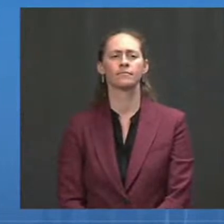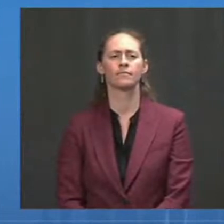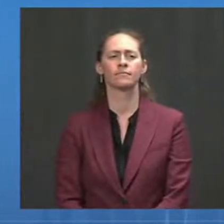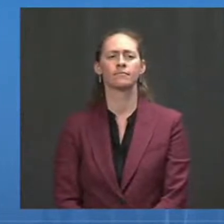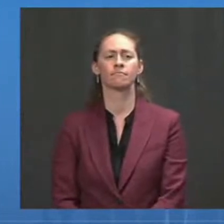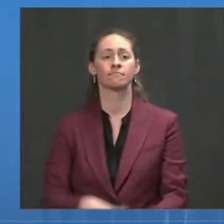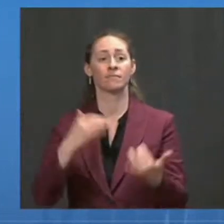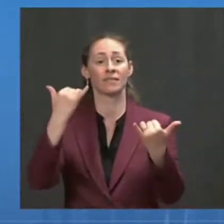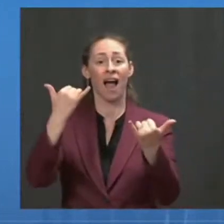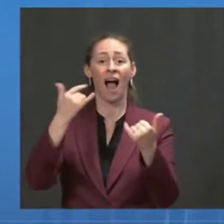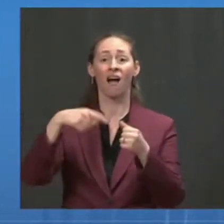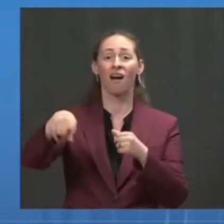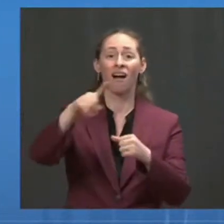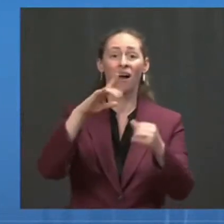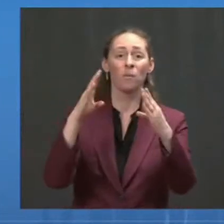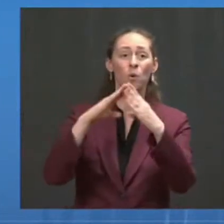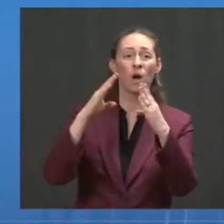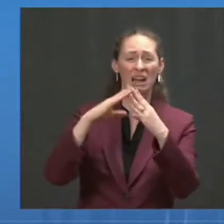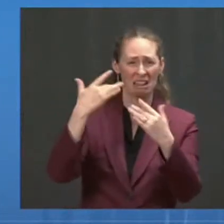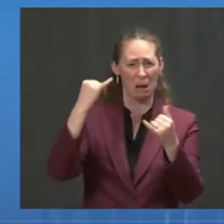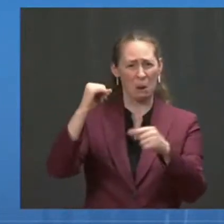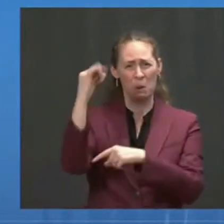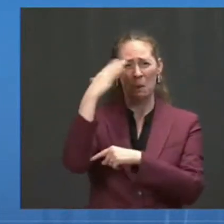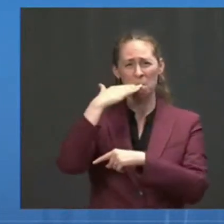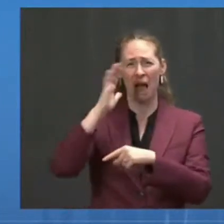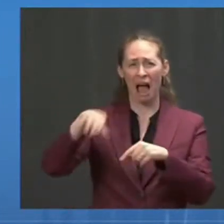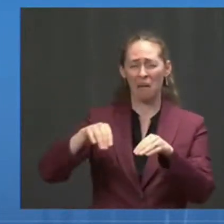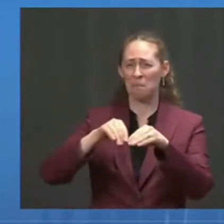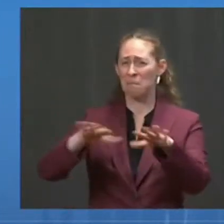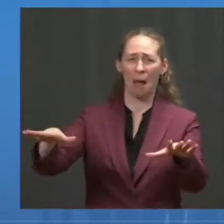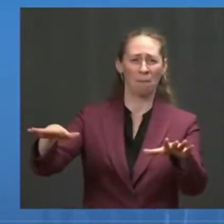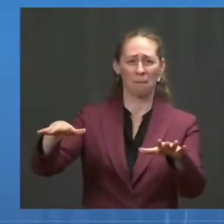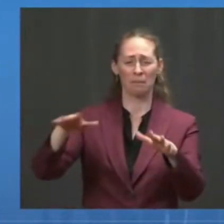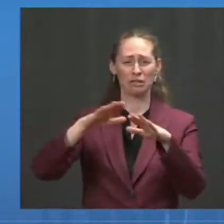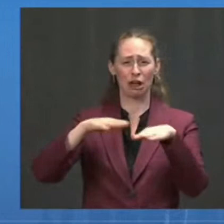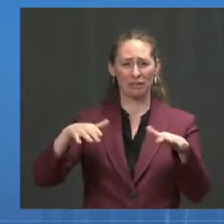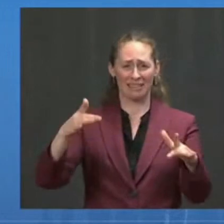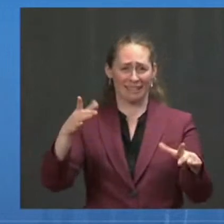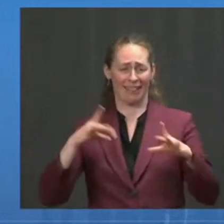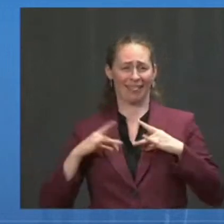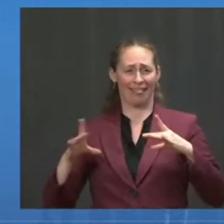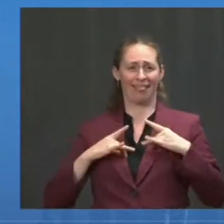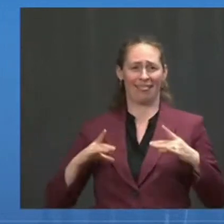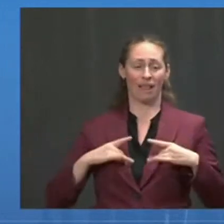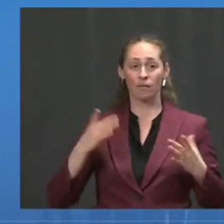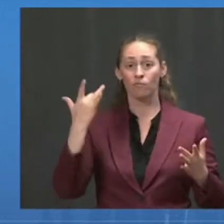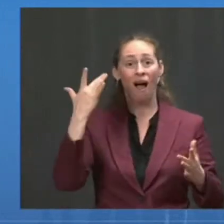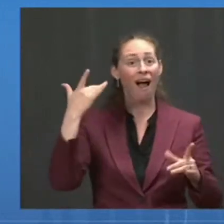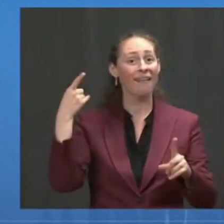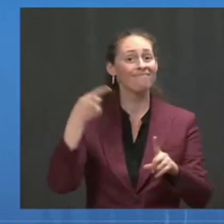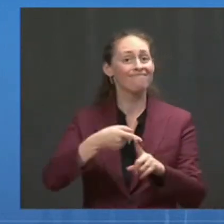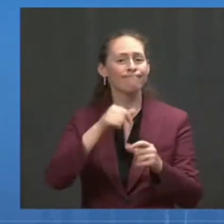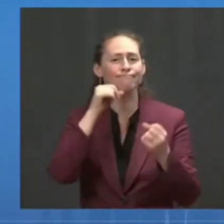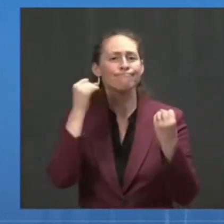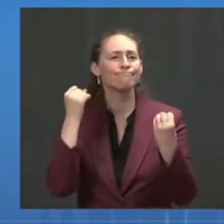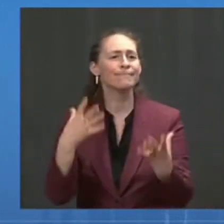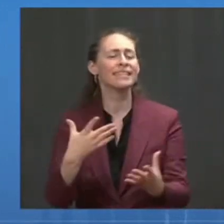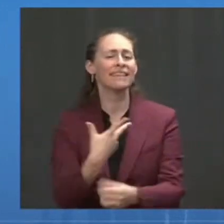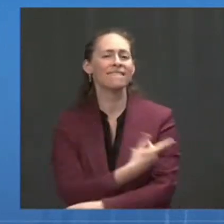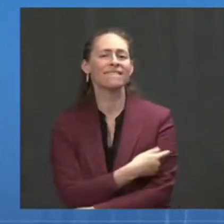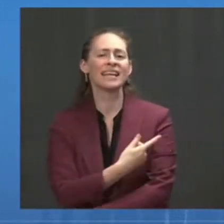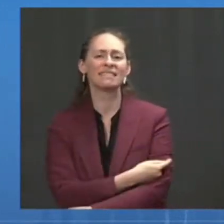of infection among children is where we have lower rates of vaccination in general, higher rates of